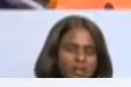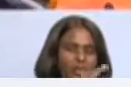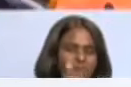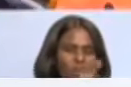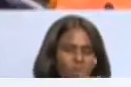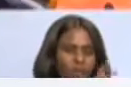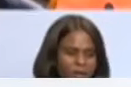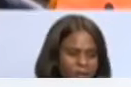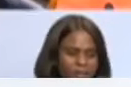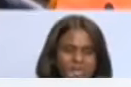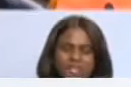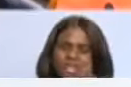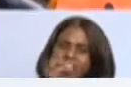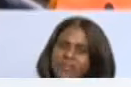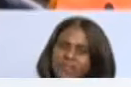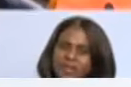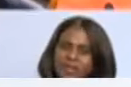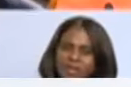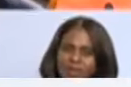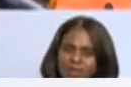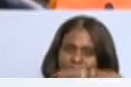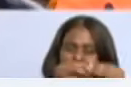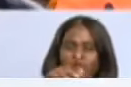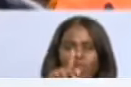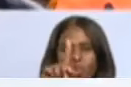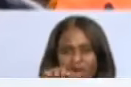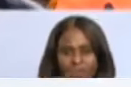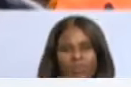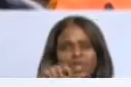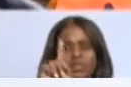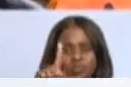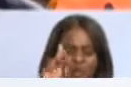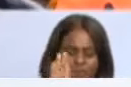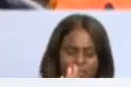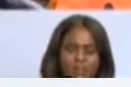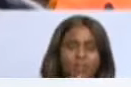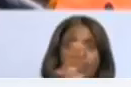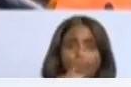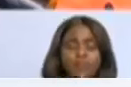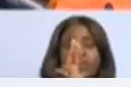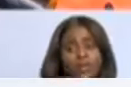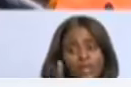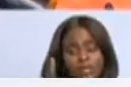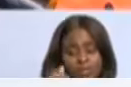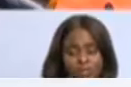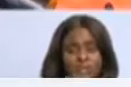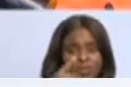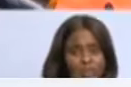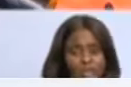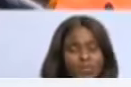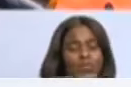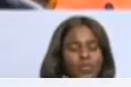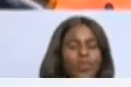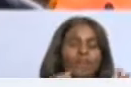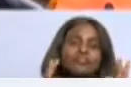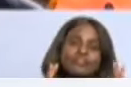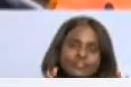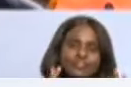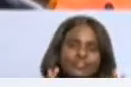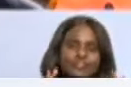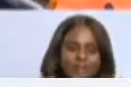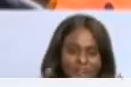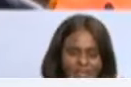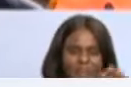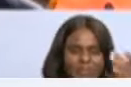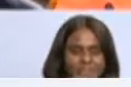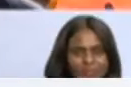is investing a total of $1.1 billion, which is well on course. In fact, production